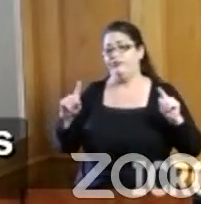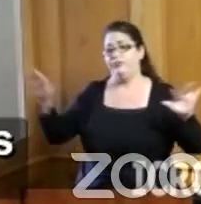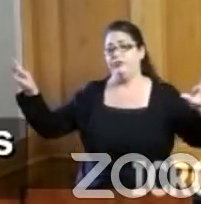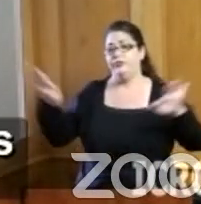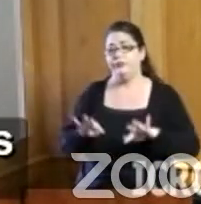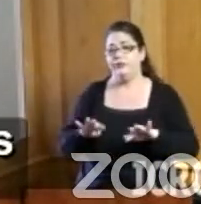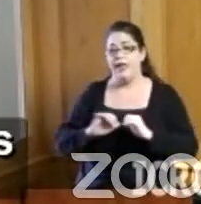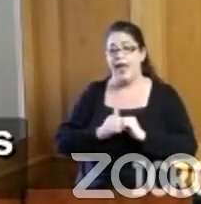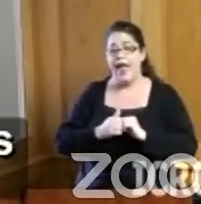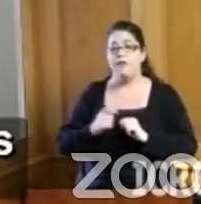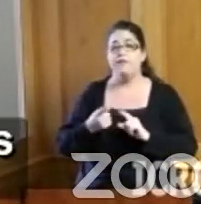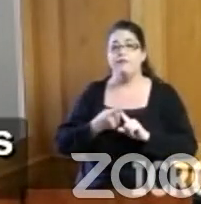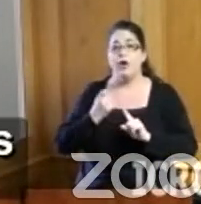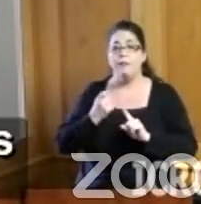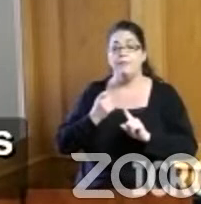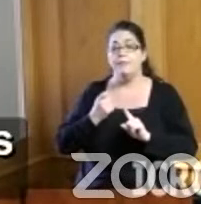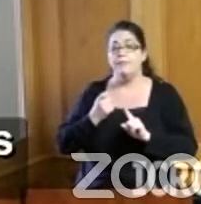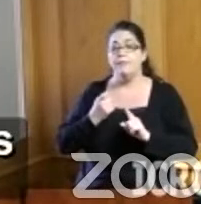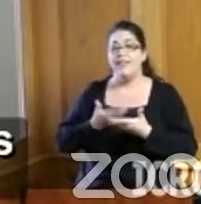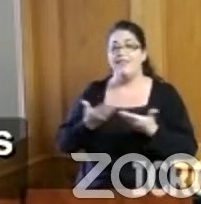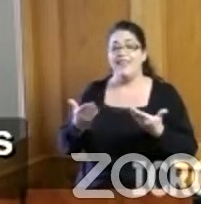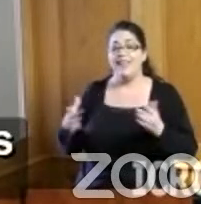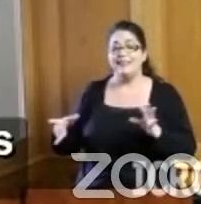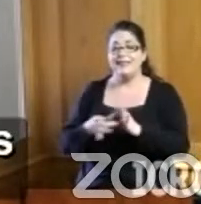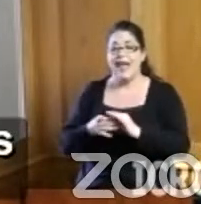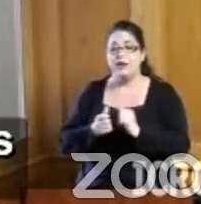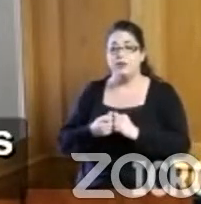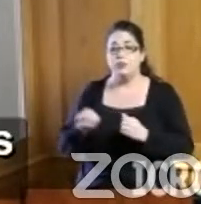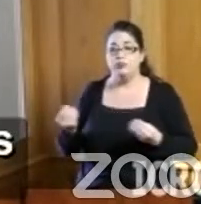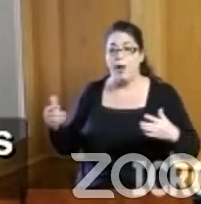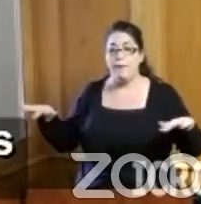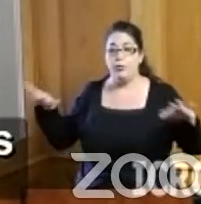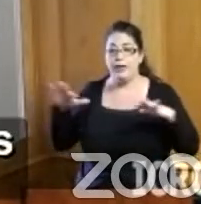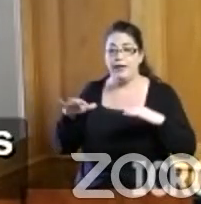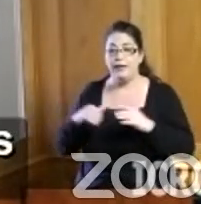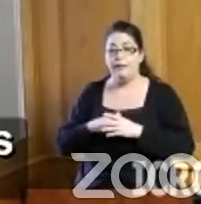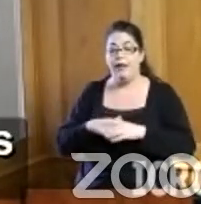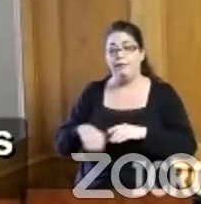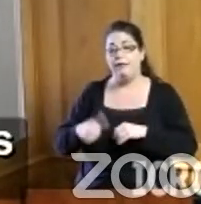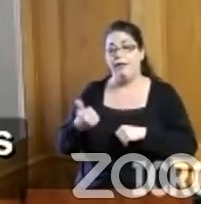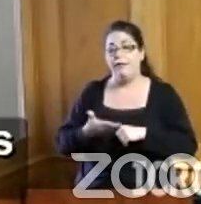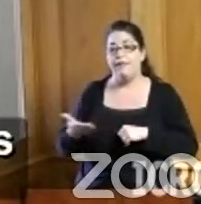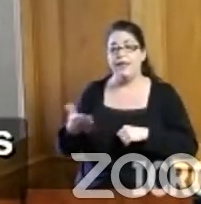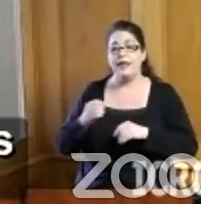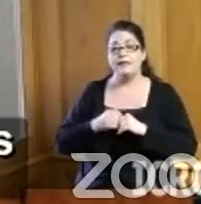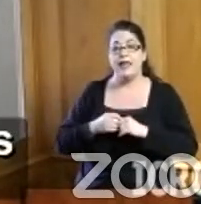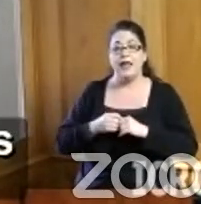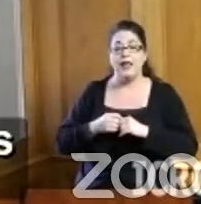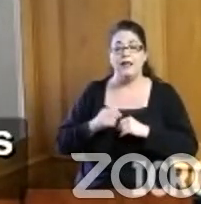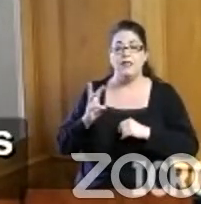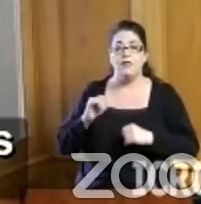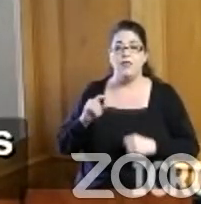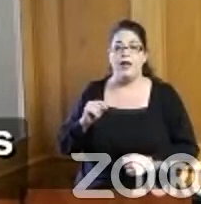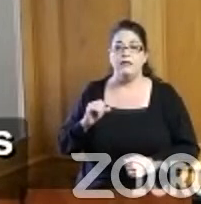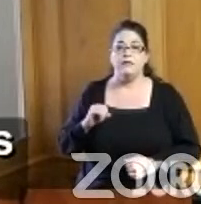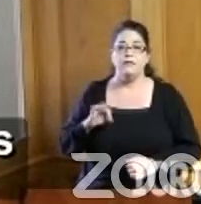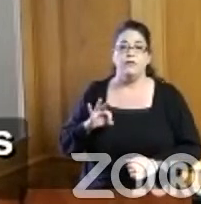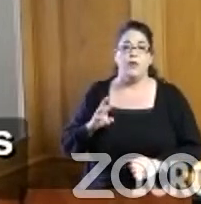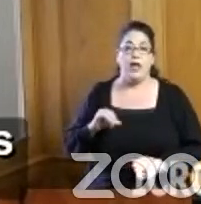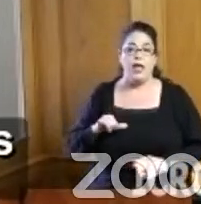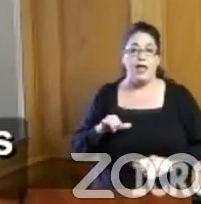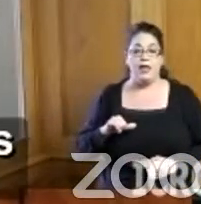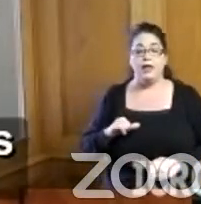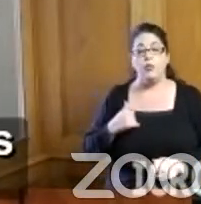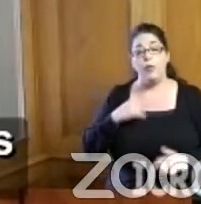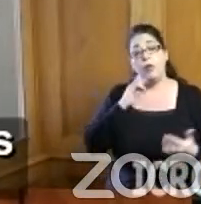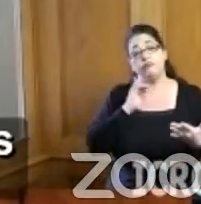and including stuff that's attached to a property as well as stuff that's in the right of way, part of the public system. What this study will do,